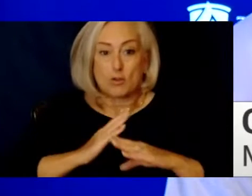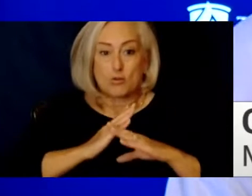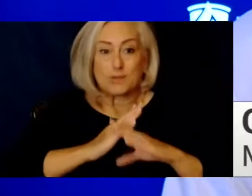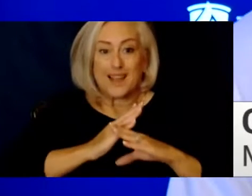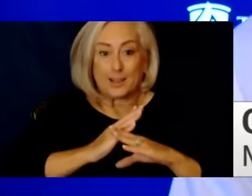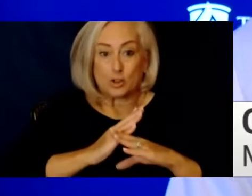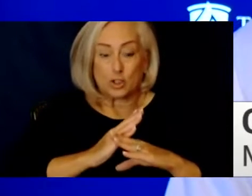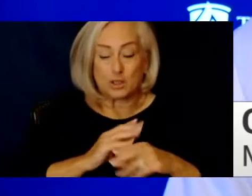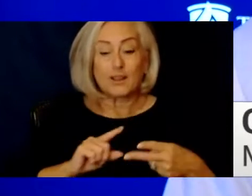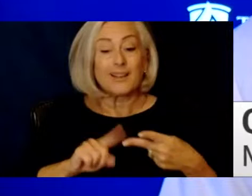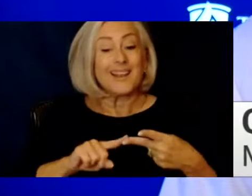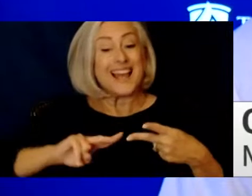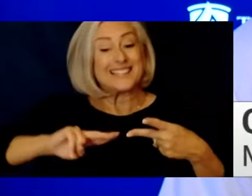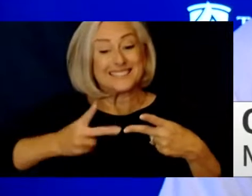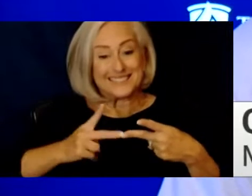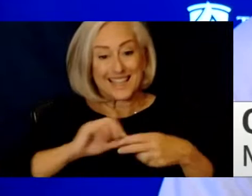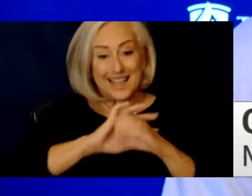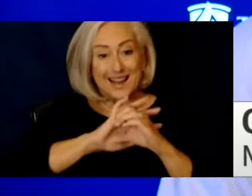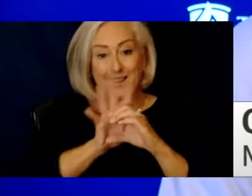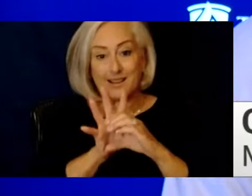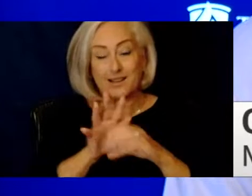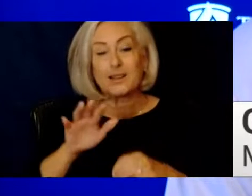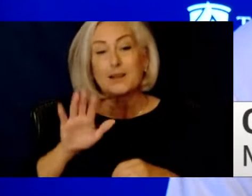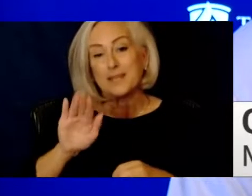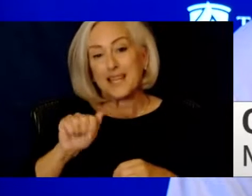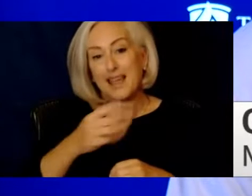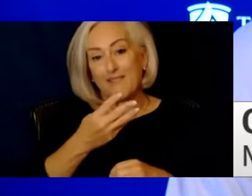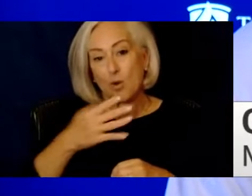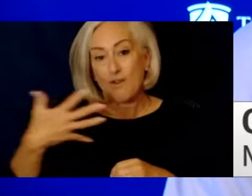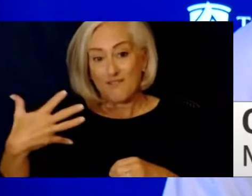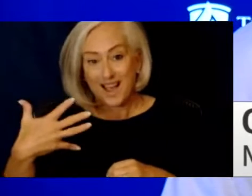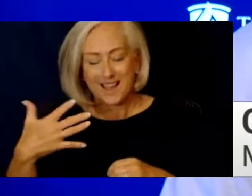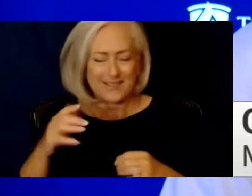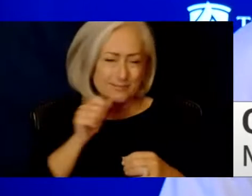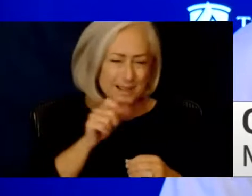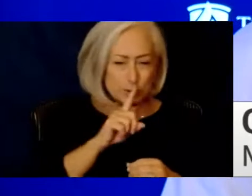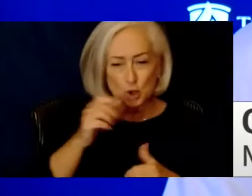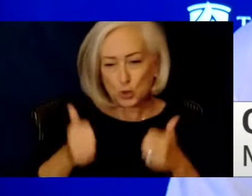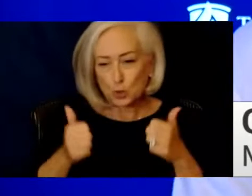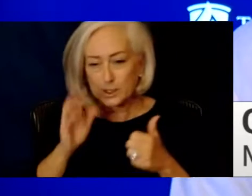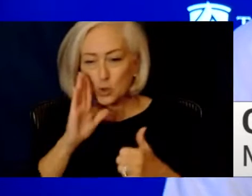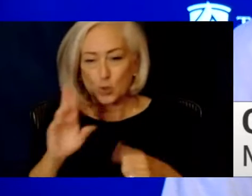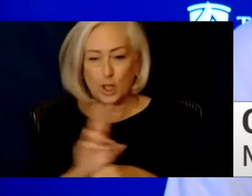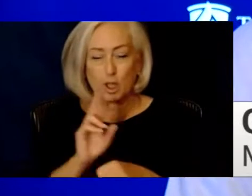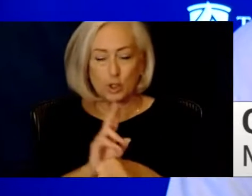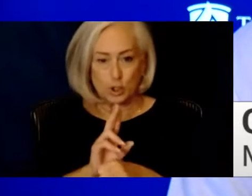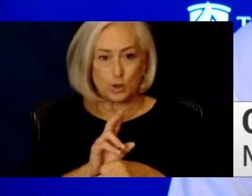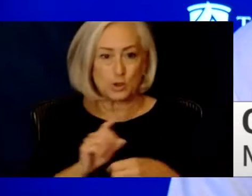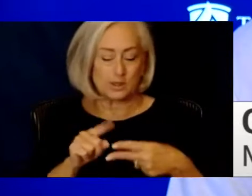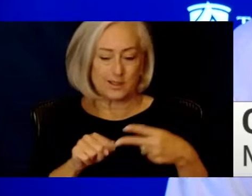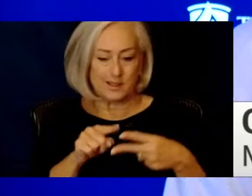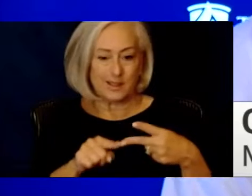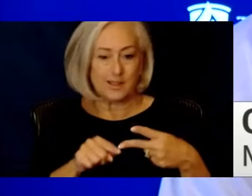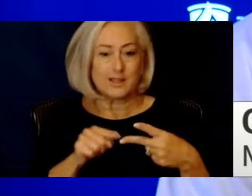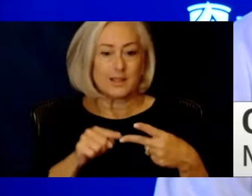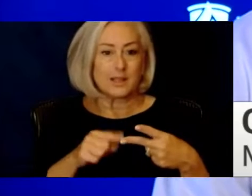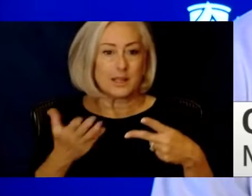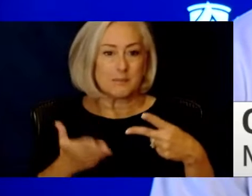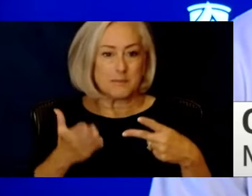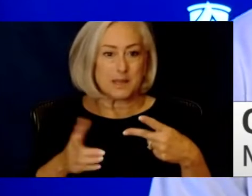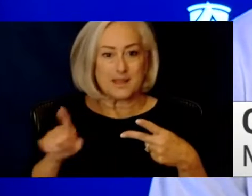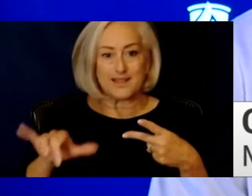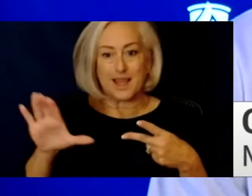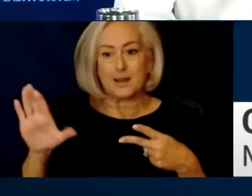second spike, probably from BA4, BA5. It's unclear exactly which one. I think it's going to be the choice of that particular company.